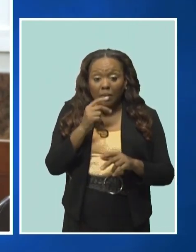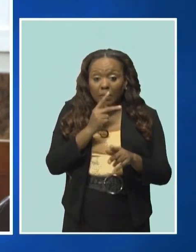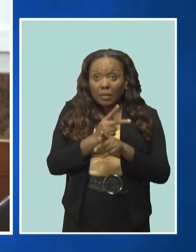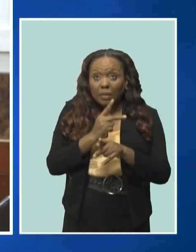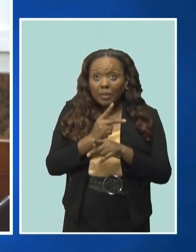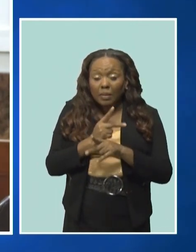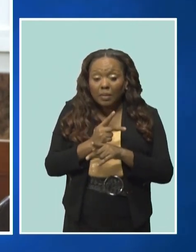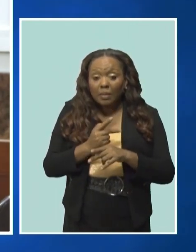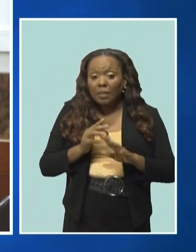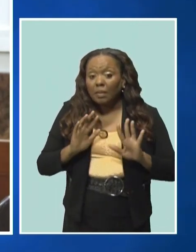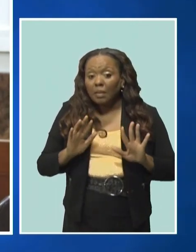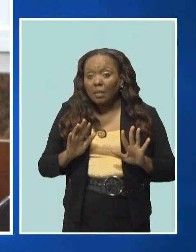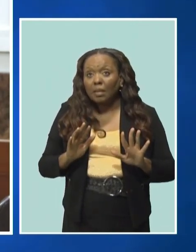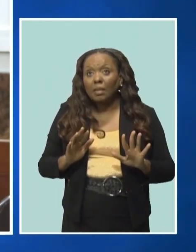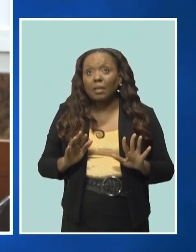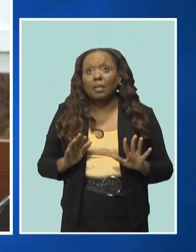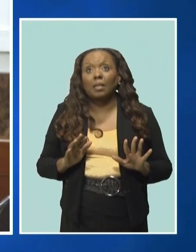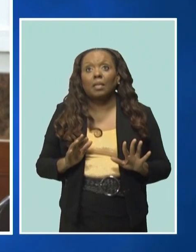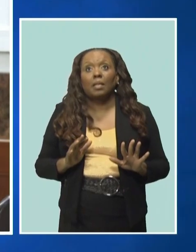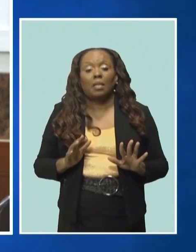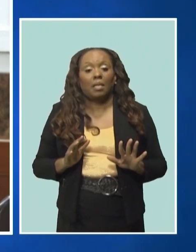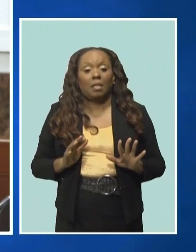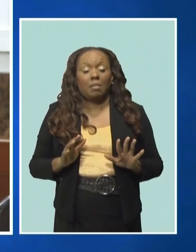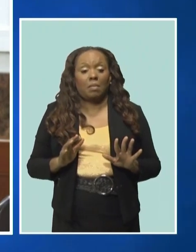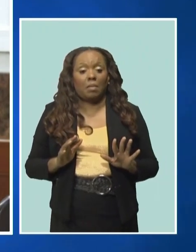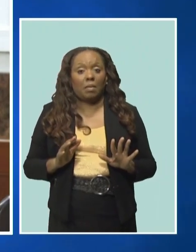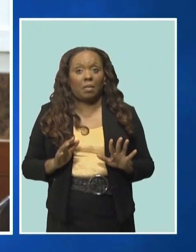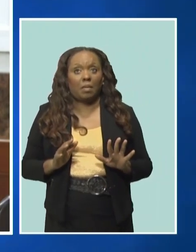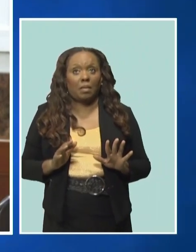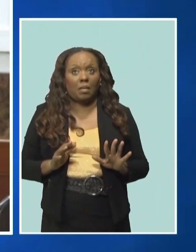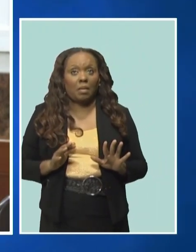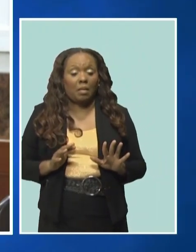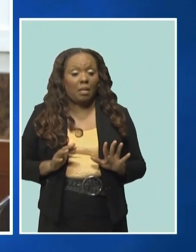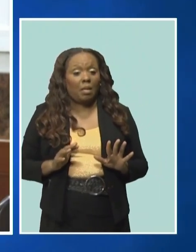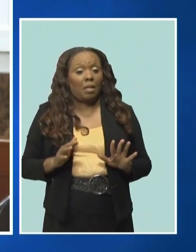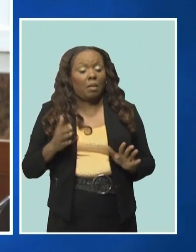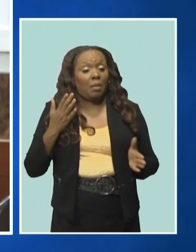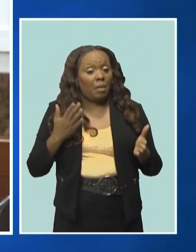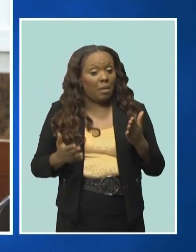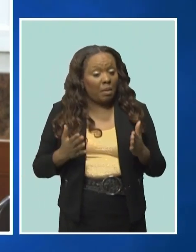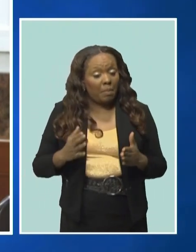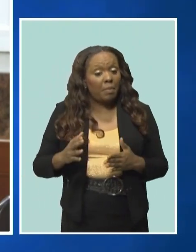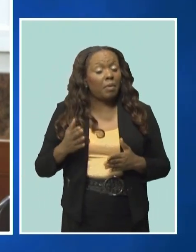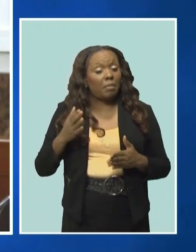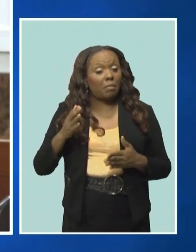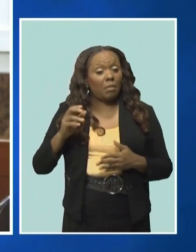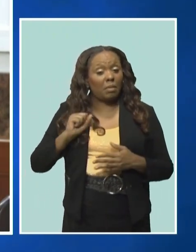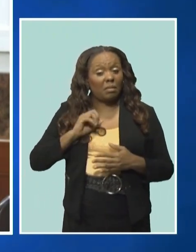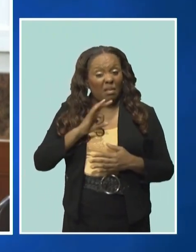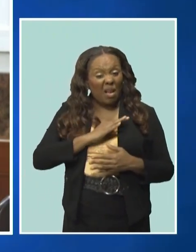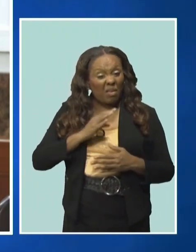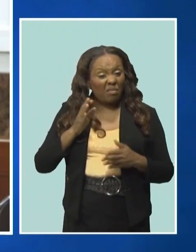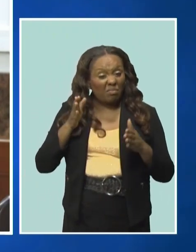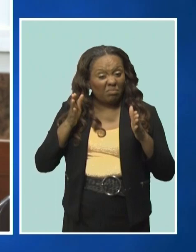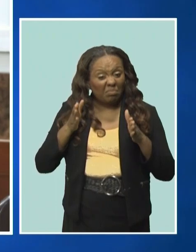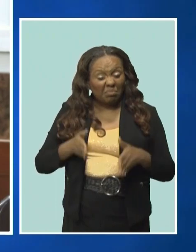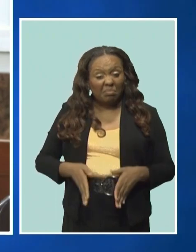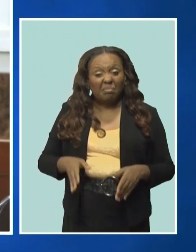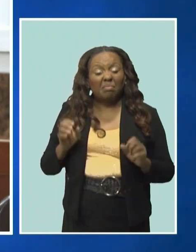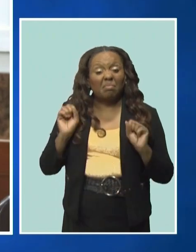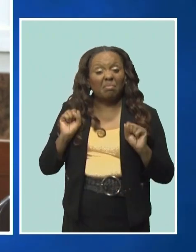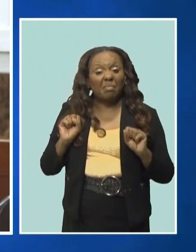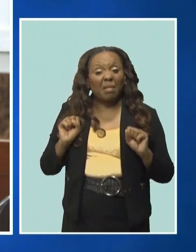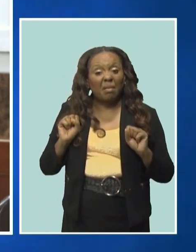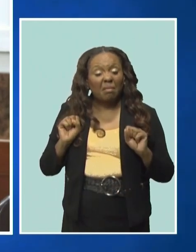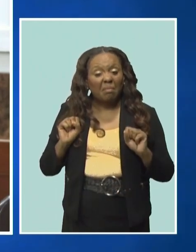staff member is either severely damaged or can